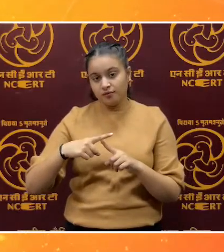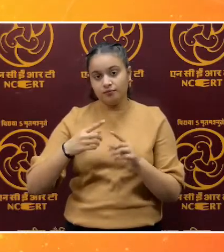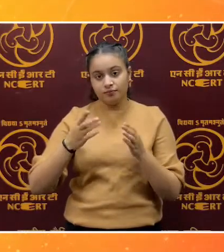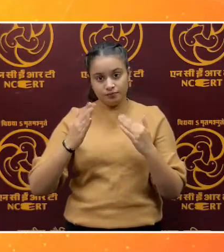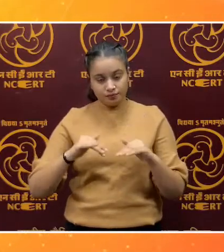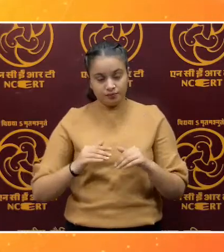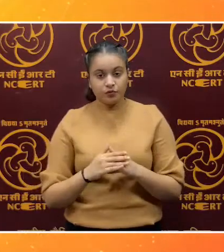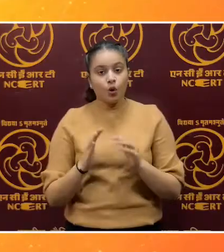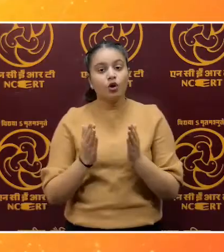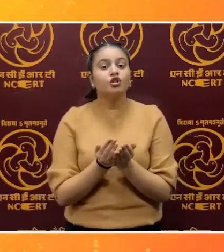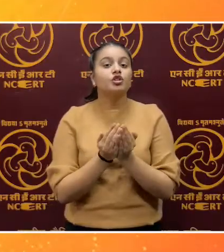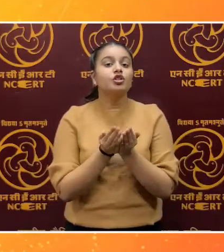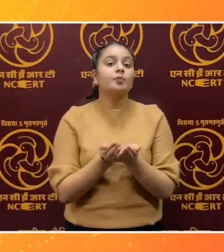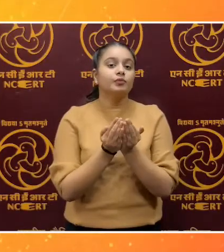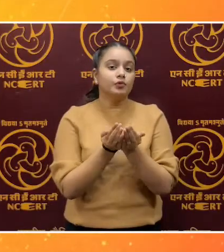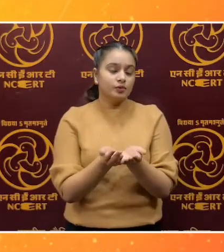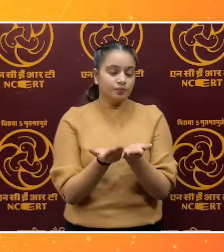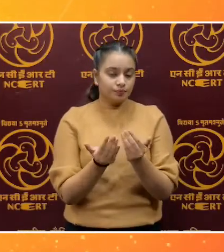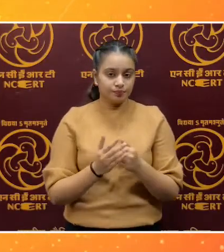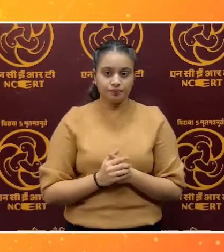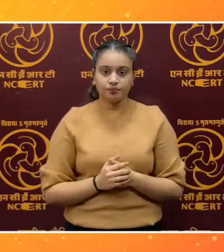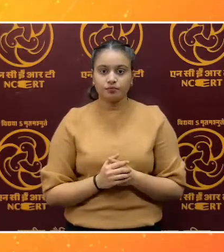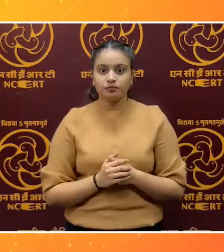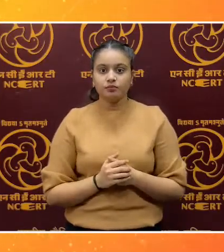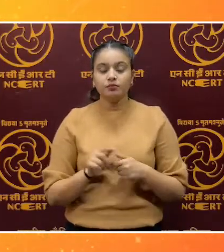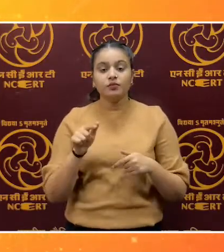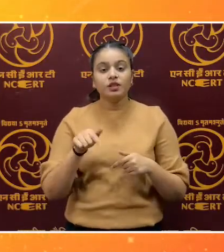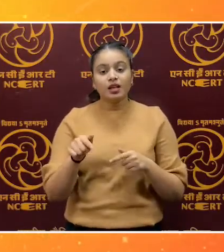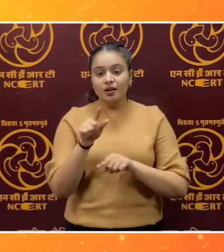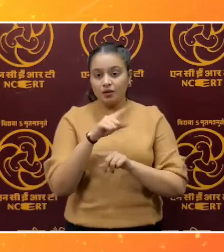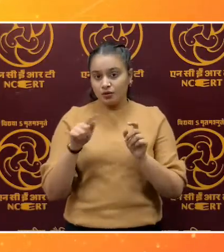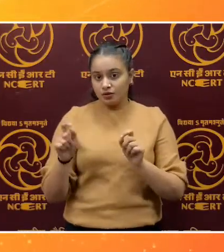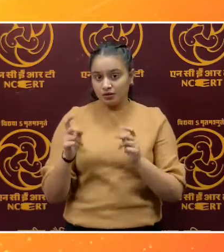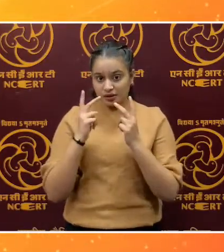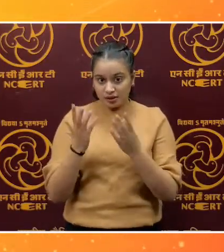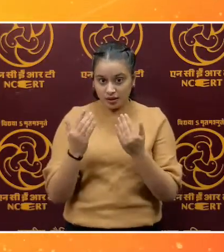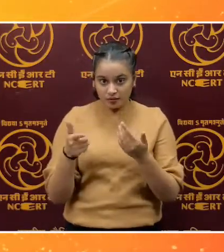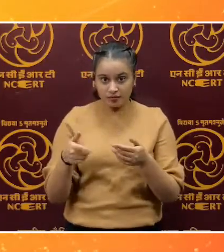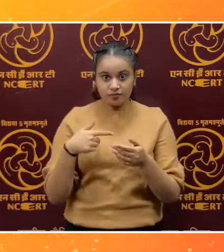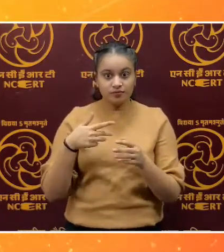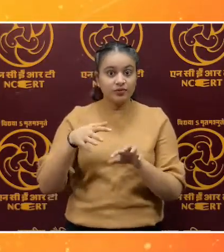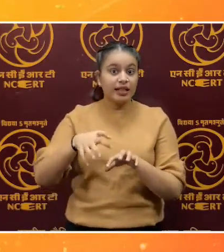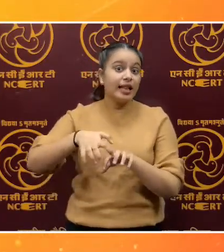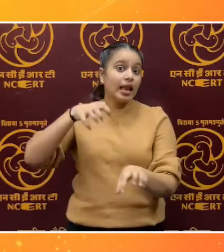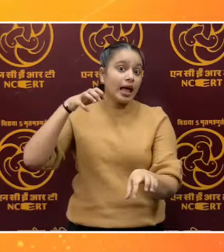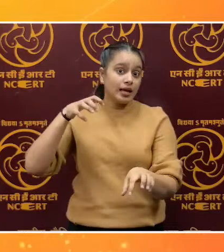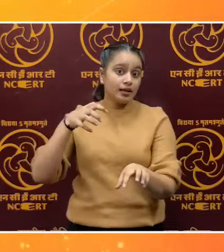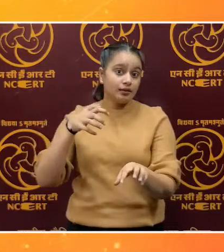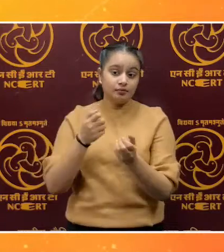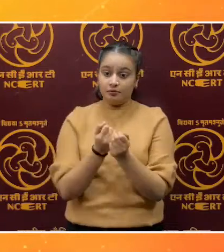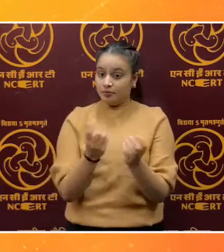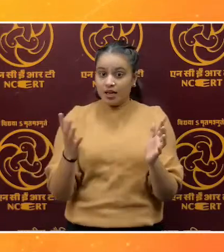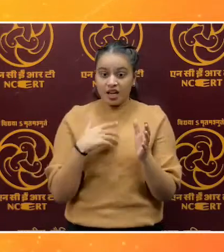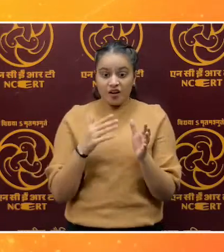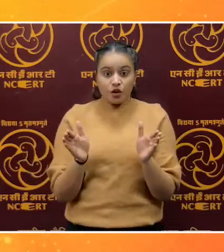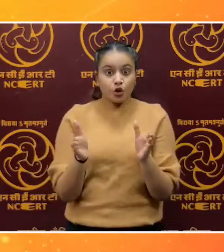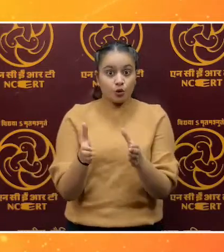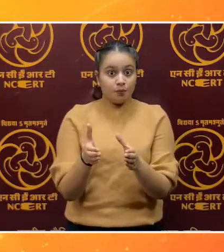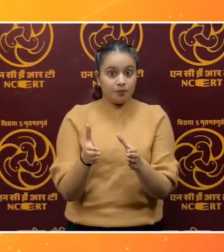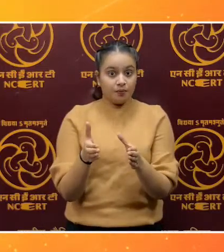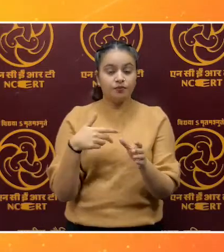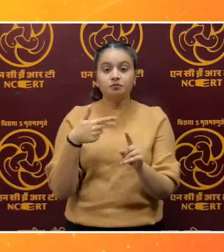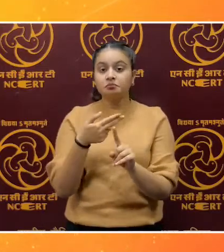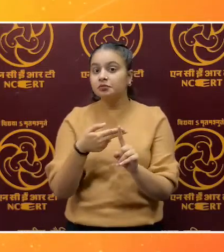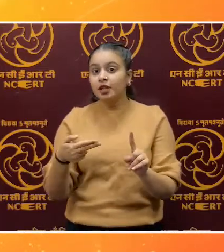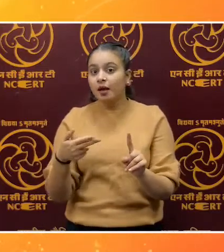ships also. Okay. So here we have here, if you can see, there are some lion, and there are many of them. So what